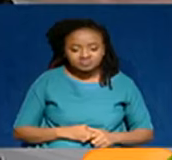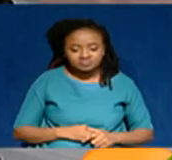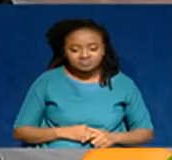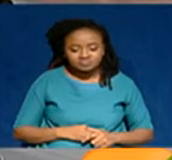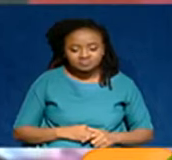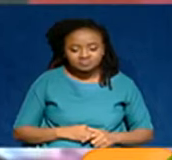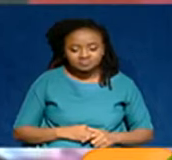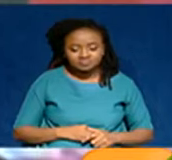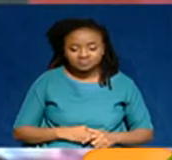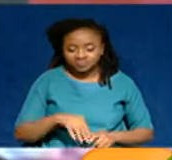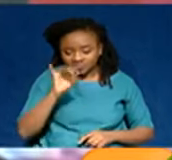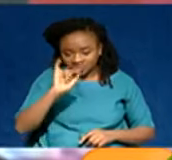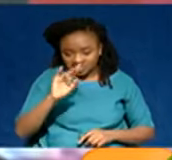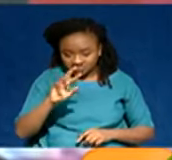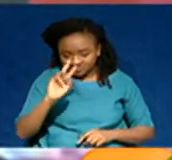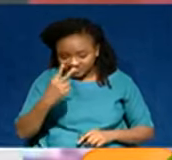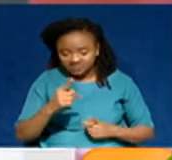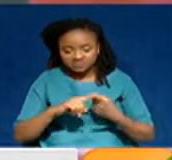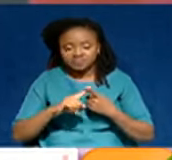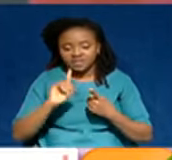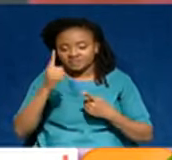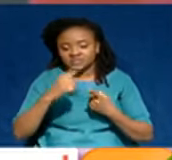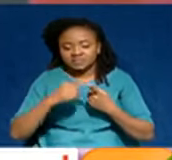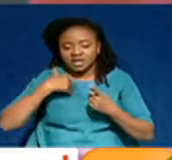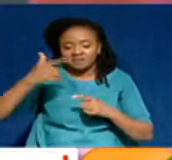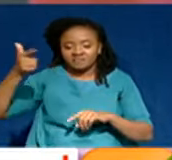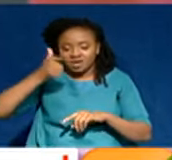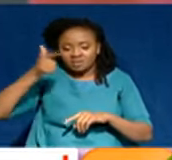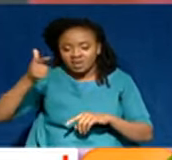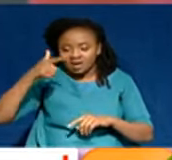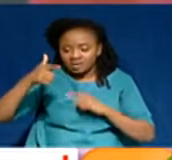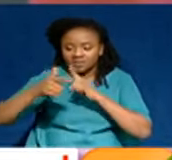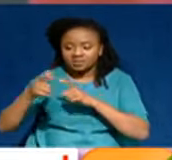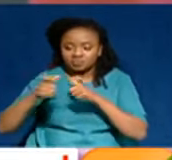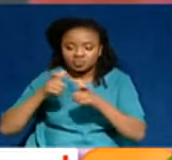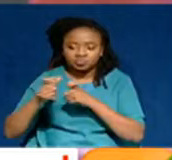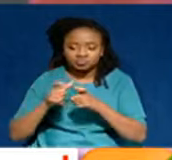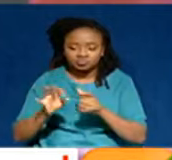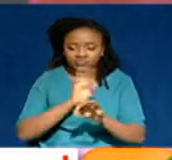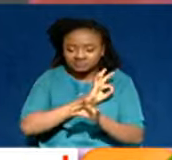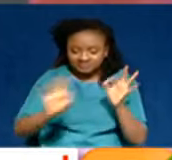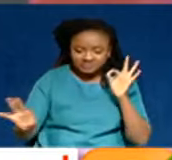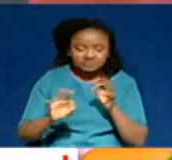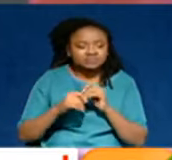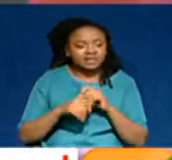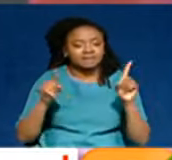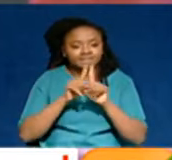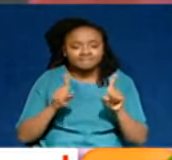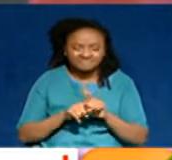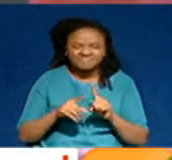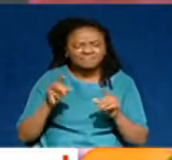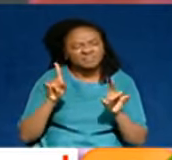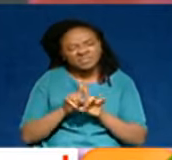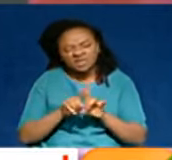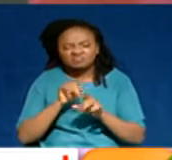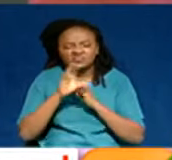intervention, technology-wise. The first is the speed camera. The speed cameras used all over the world now, and as I've told the country, we